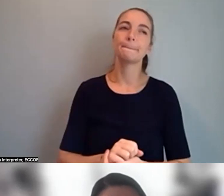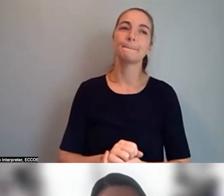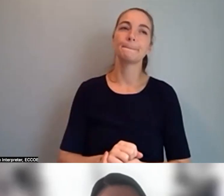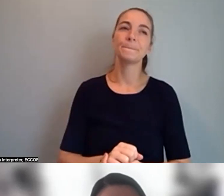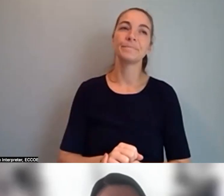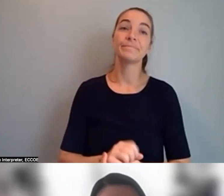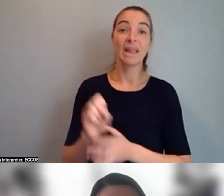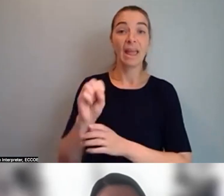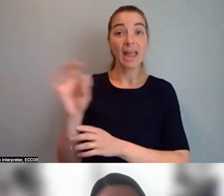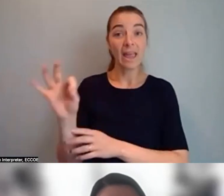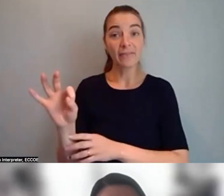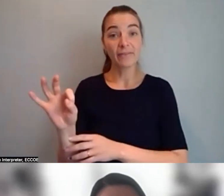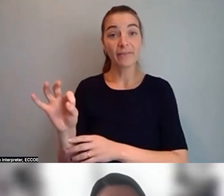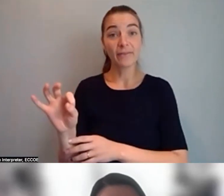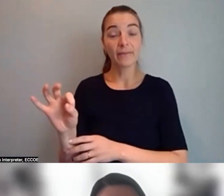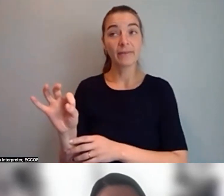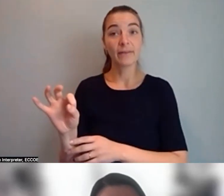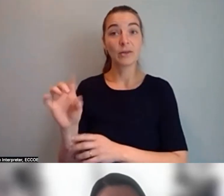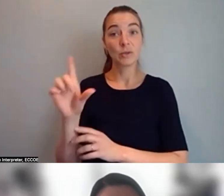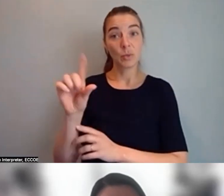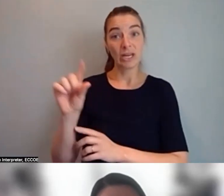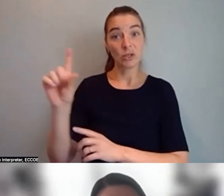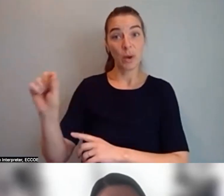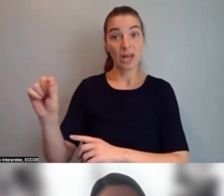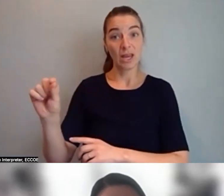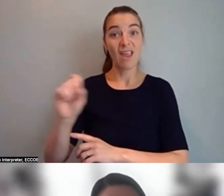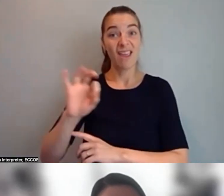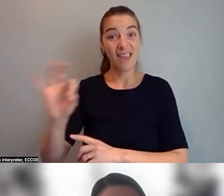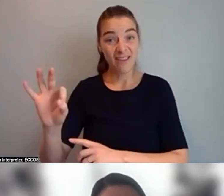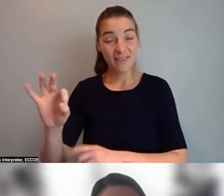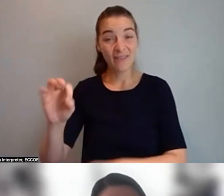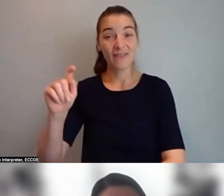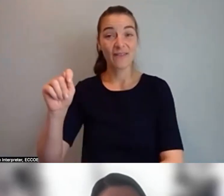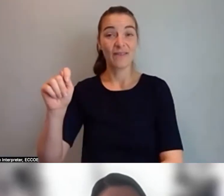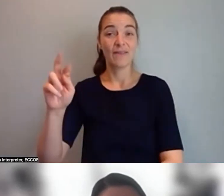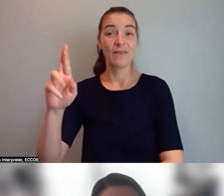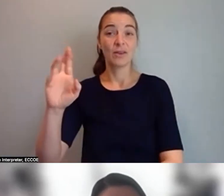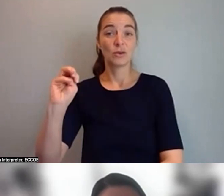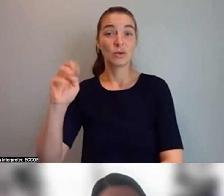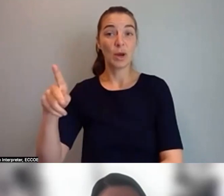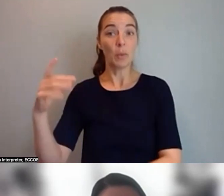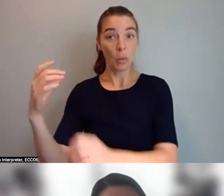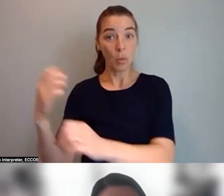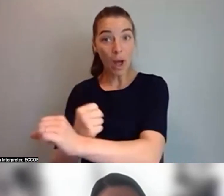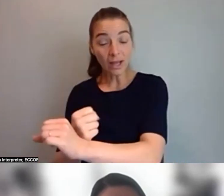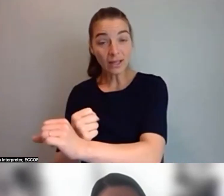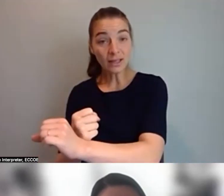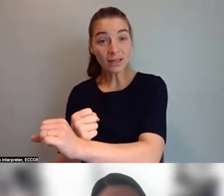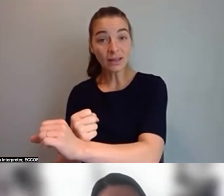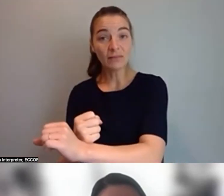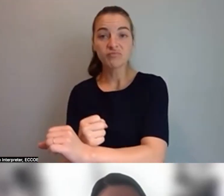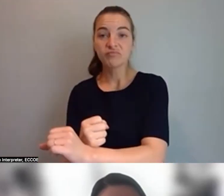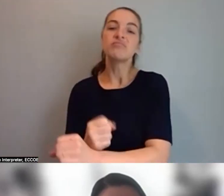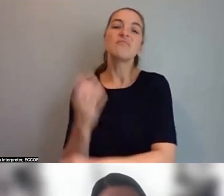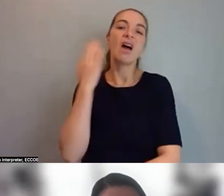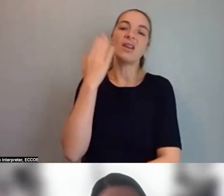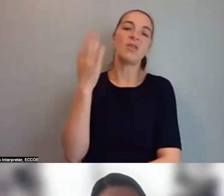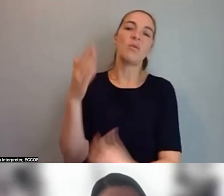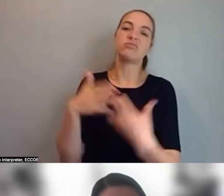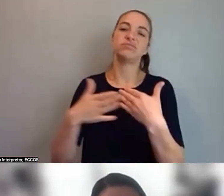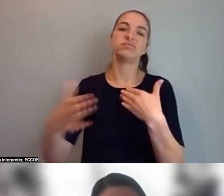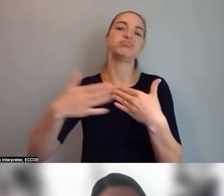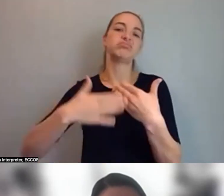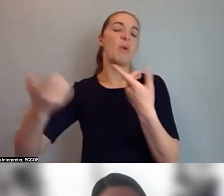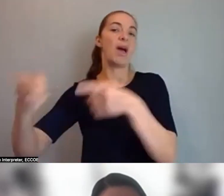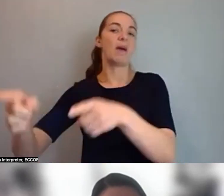elected again in 2020, you know, there's no doubt in my mind, like, what would have happened next? Like, for all, in